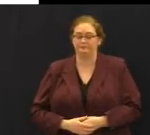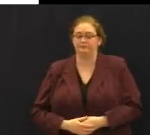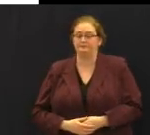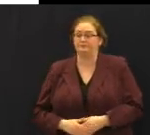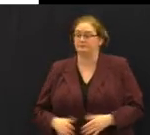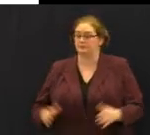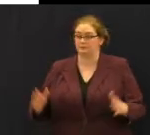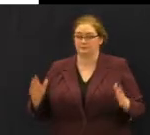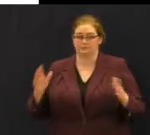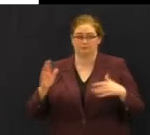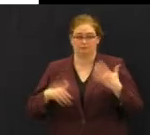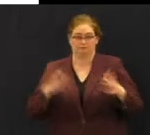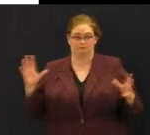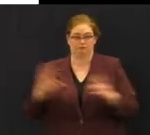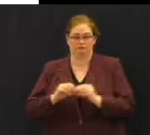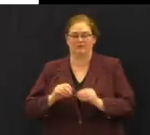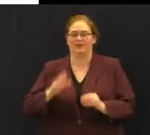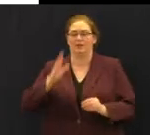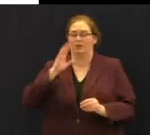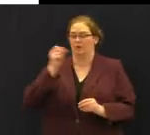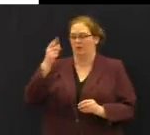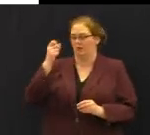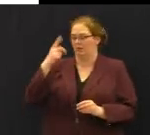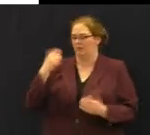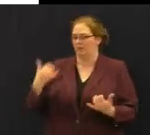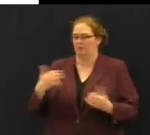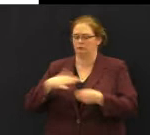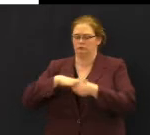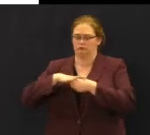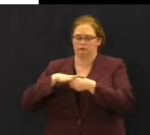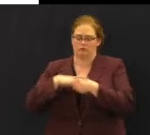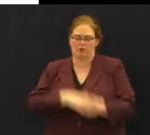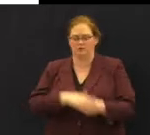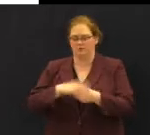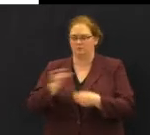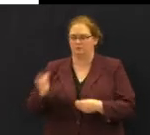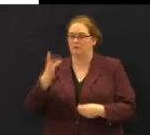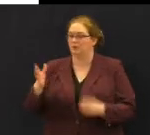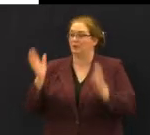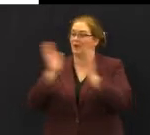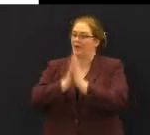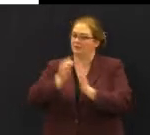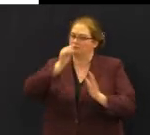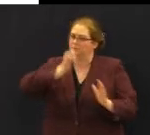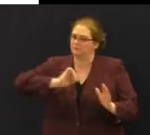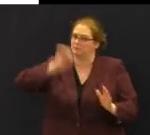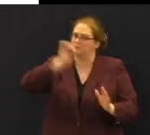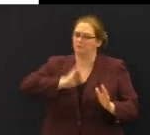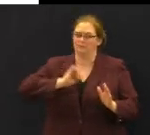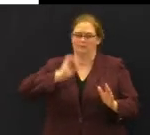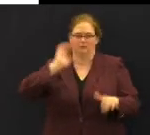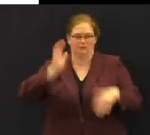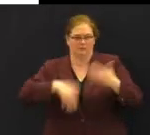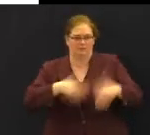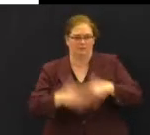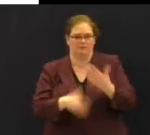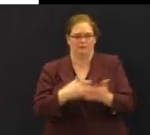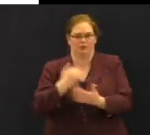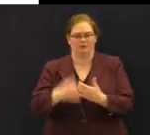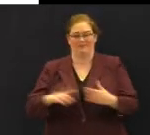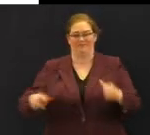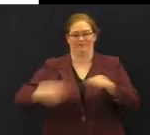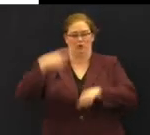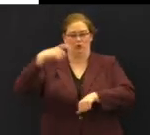nutshell. We know that it's a stressful time for residents and landlords alike, but we just ask for patience as we roll out this project. This is the first